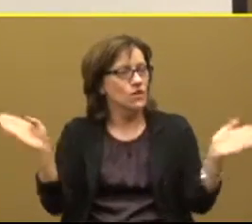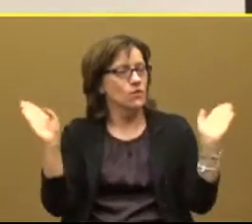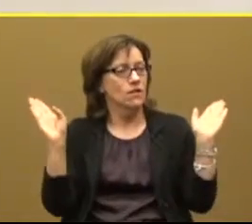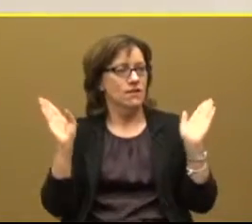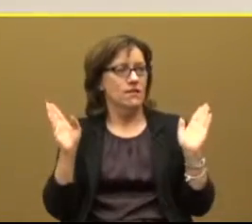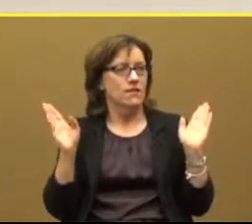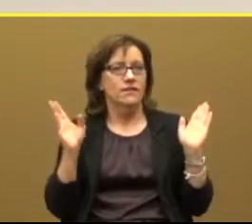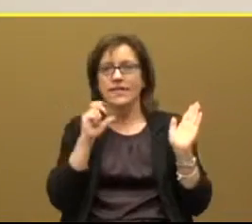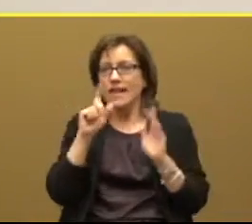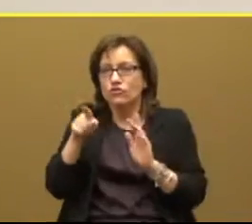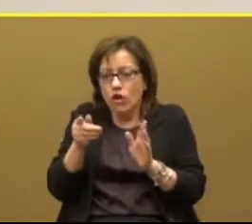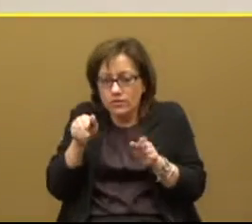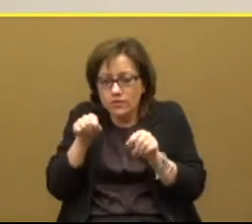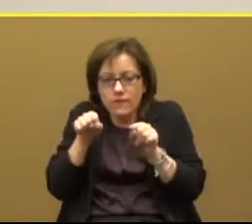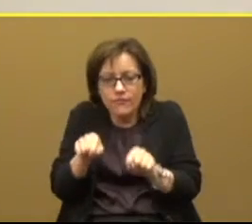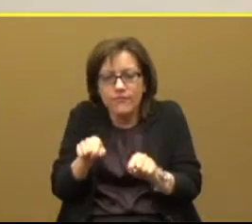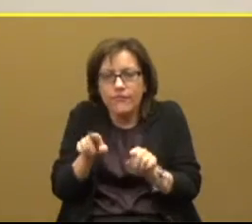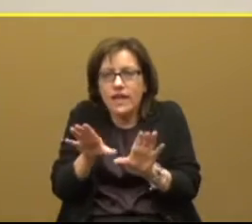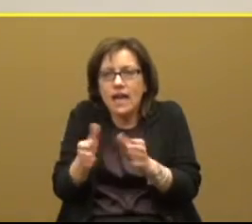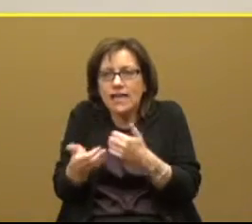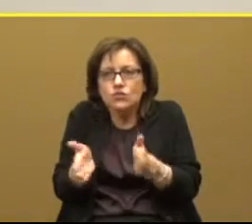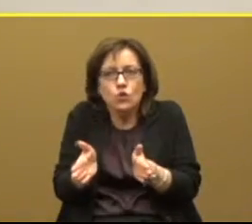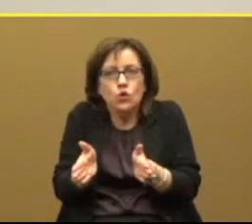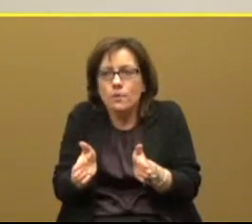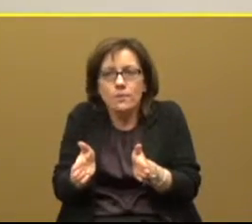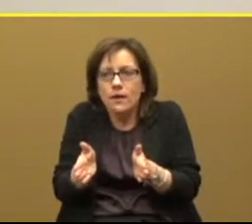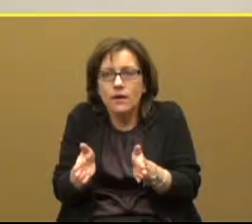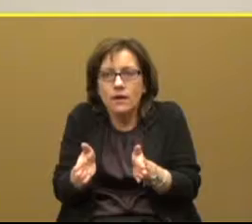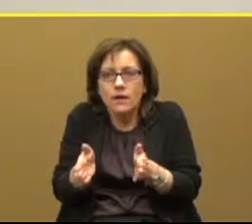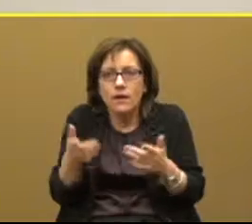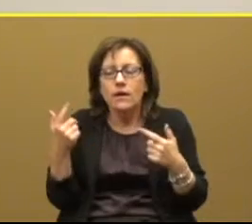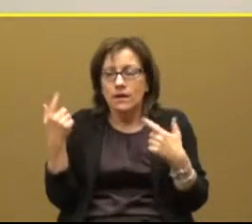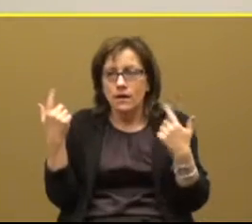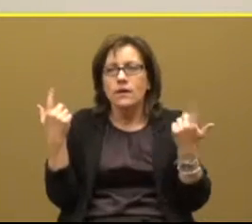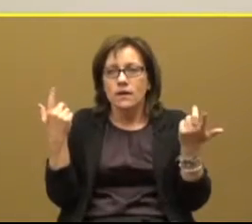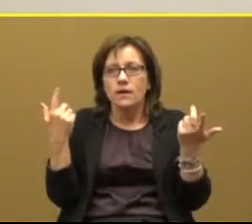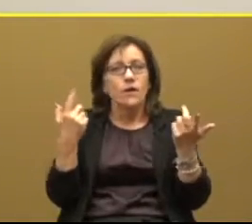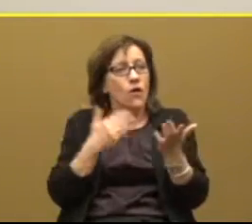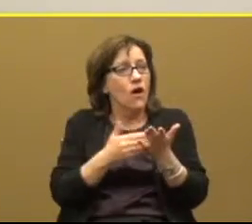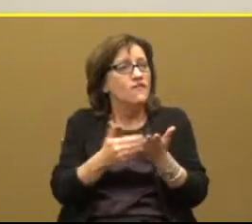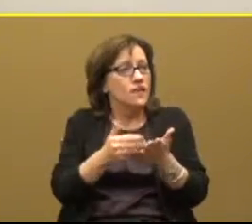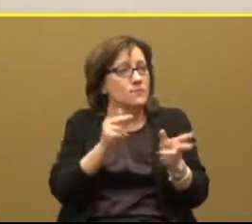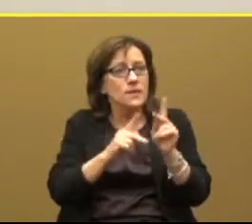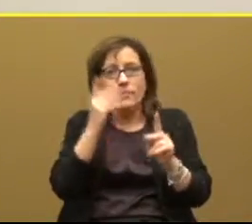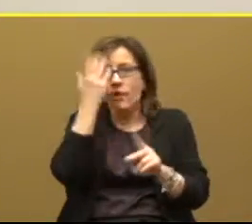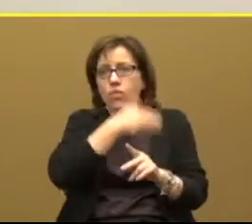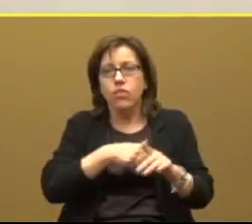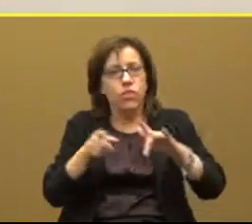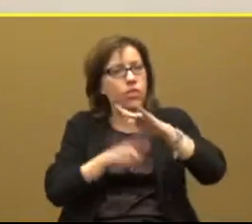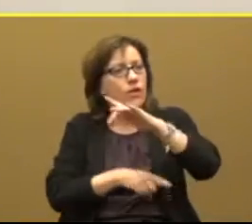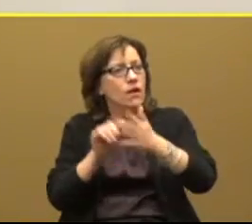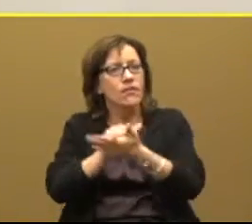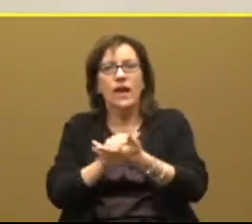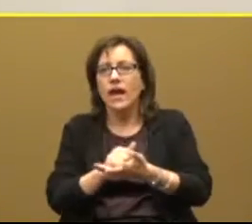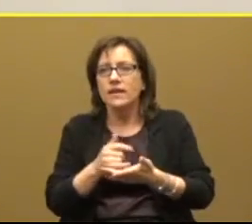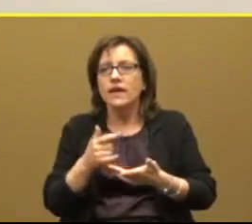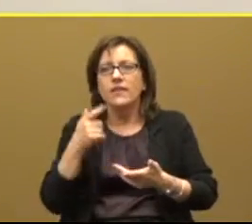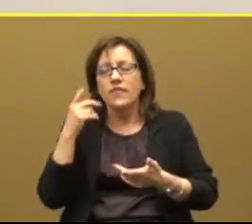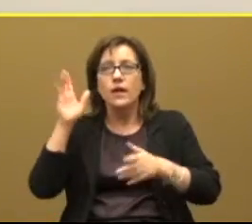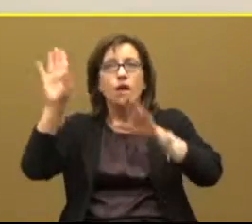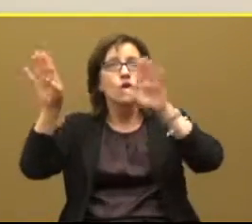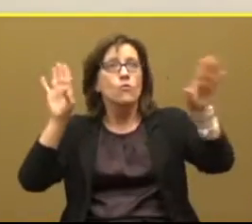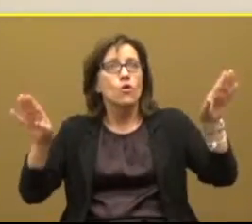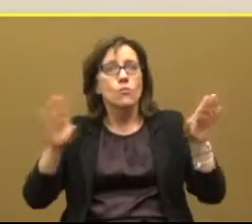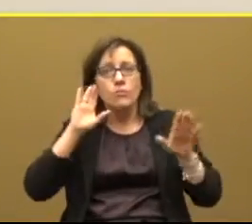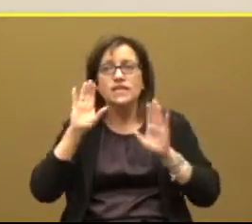formally trained in PECS, is something people often skip. They just put pictures in the environment and hope that kids